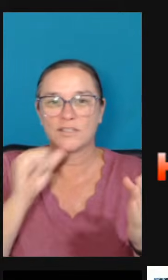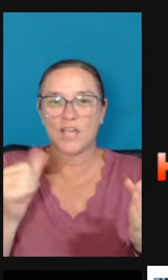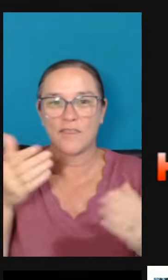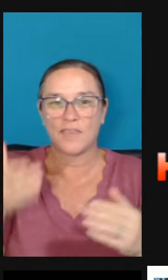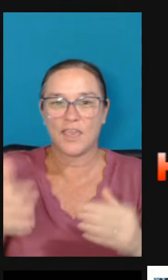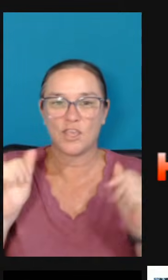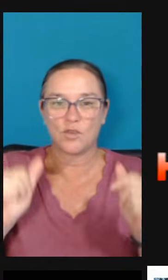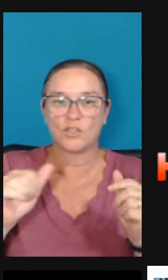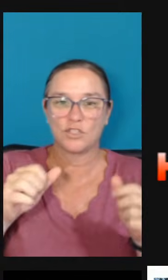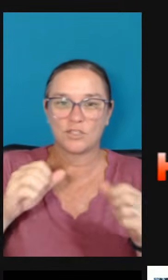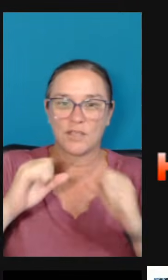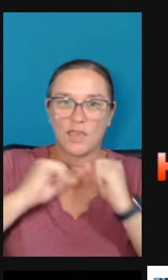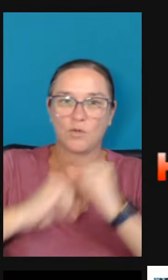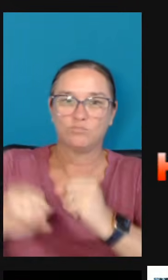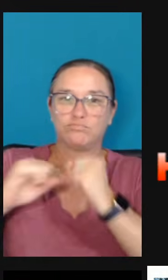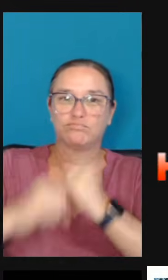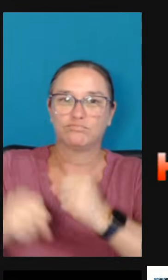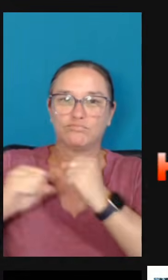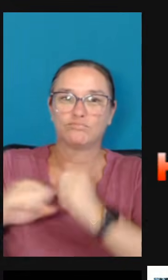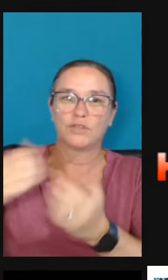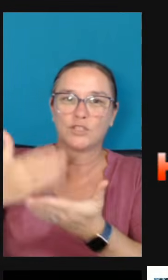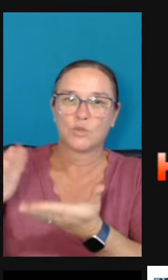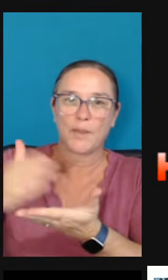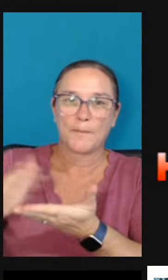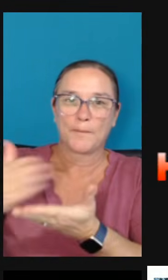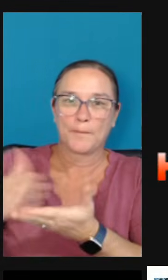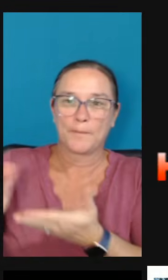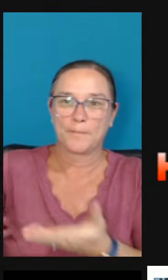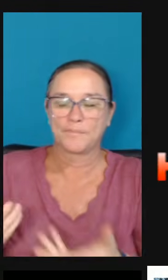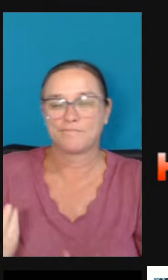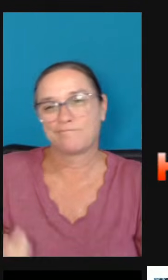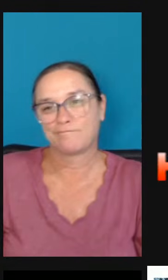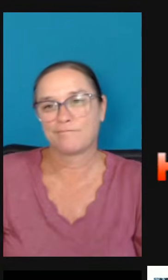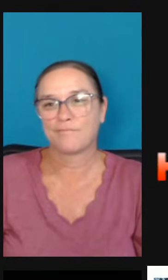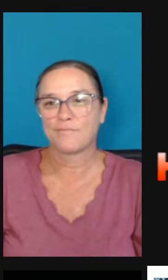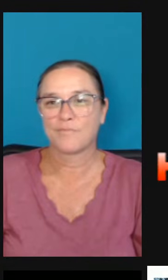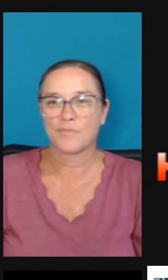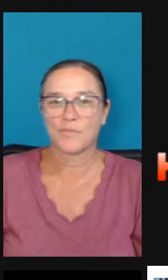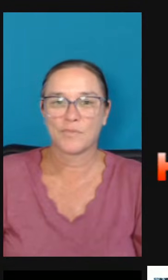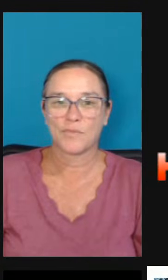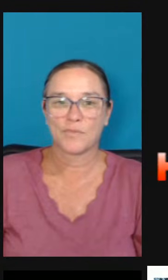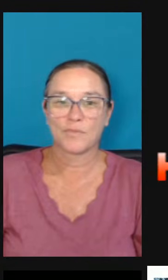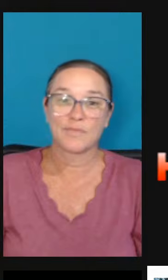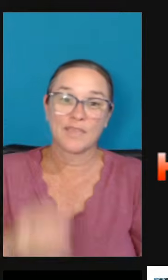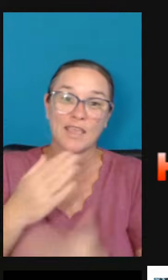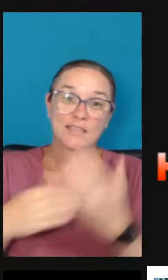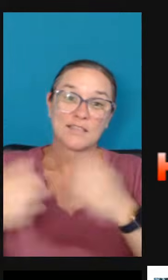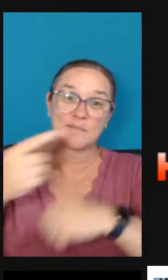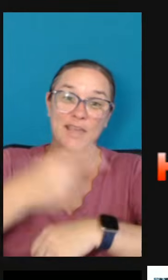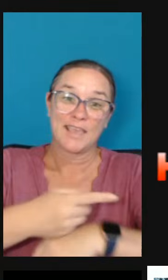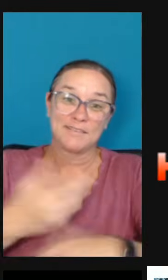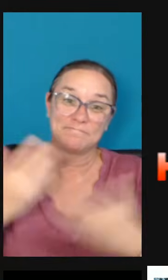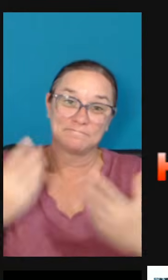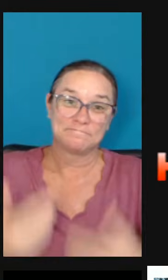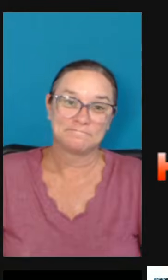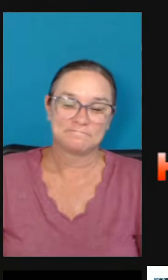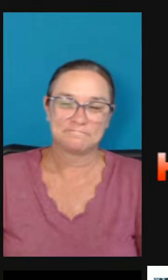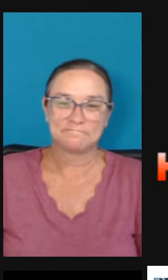the. But, right. It would just wash right out, right? Yeah. Someday.